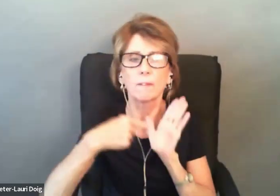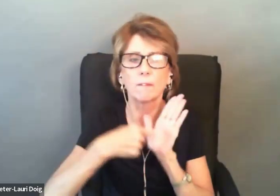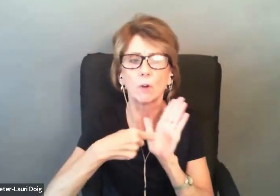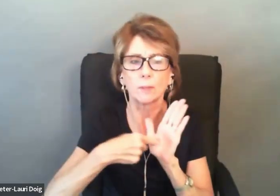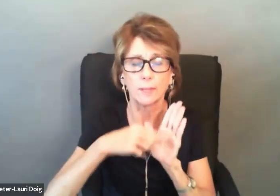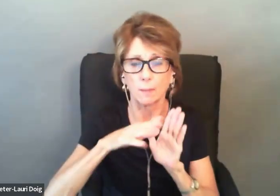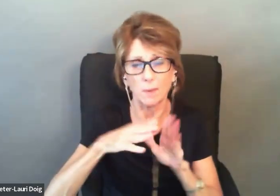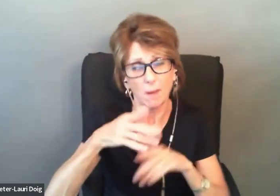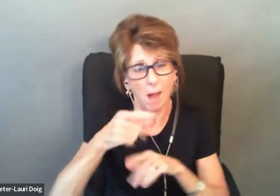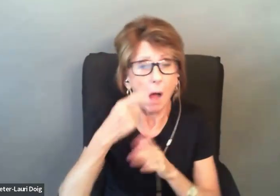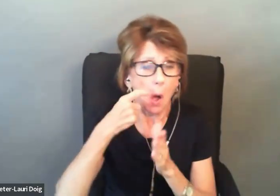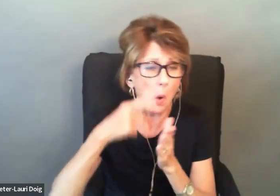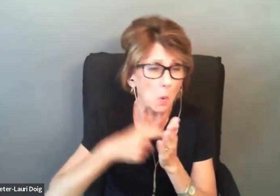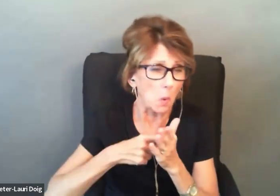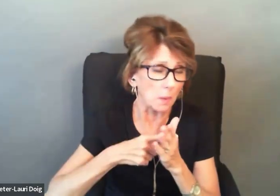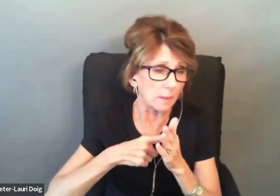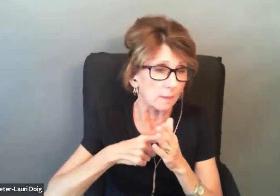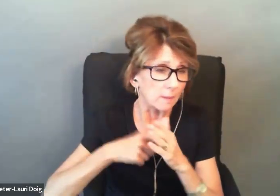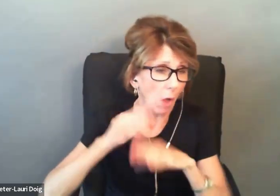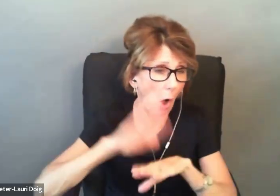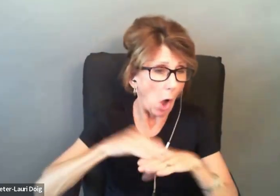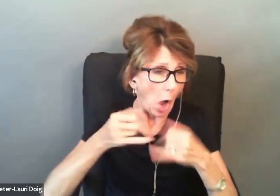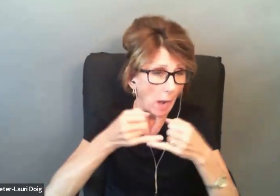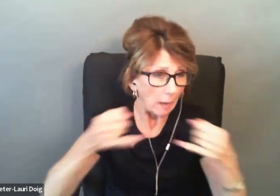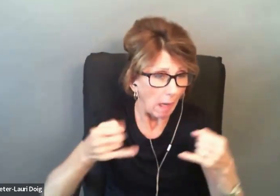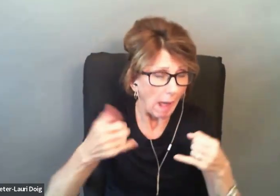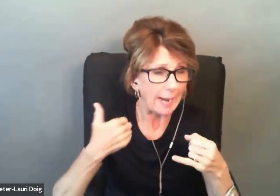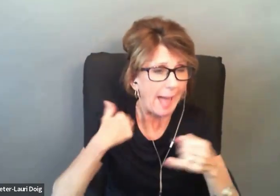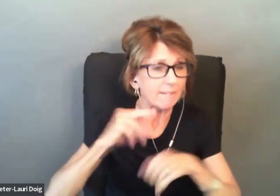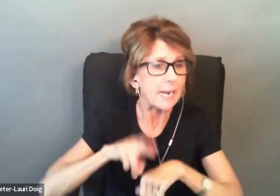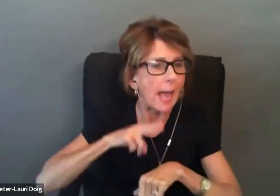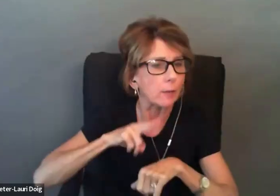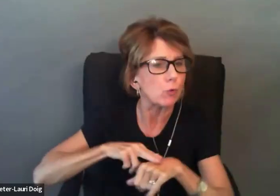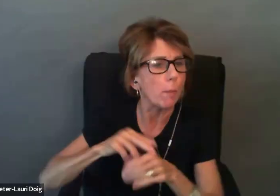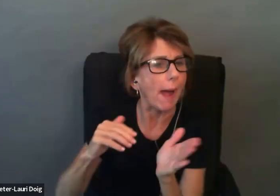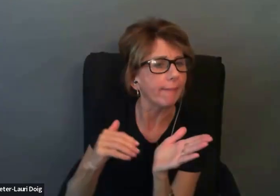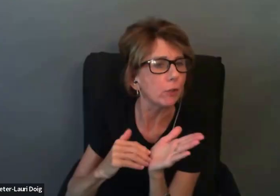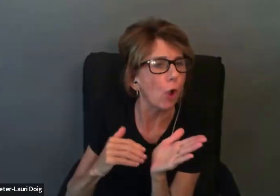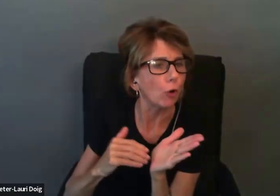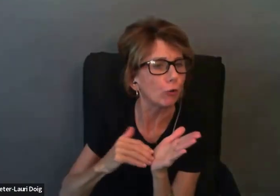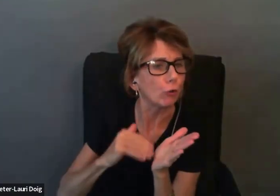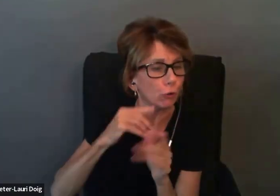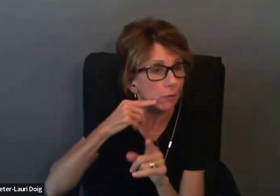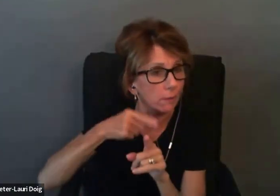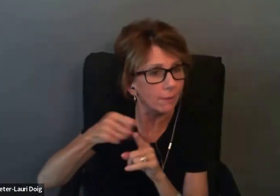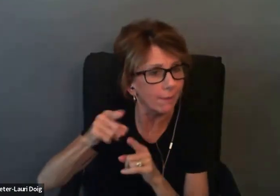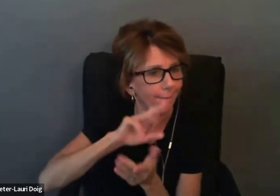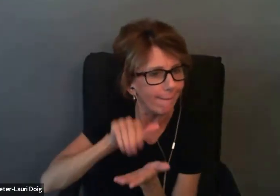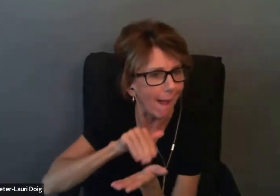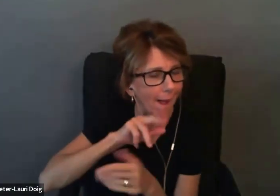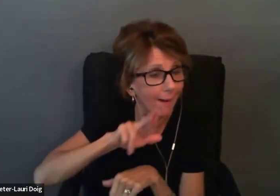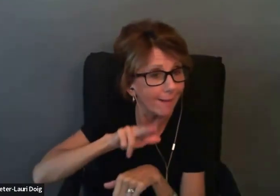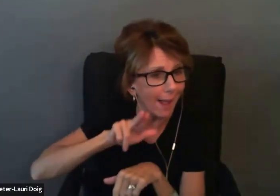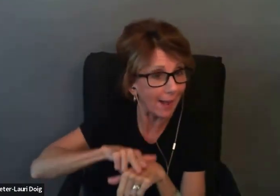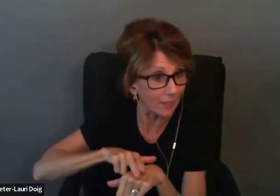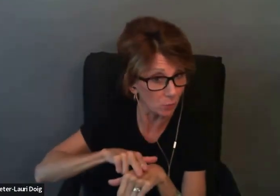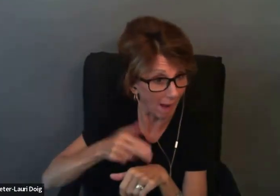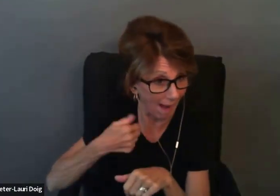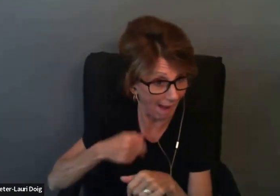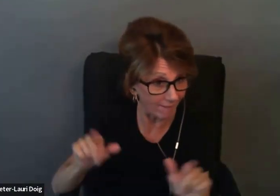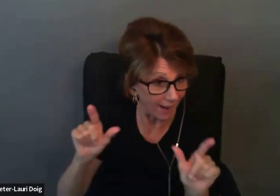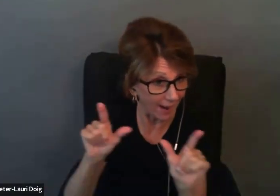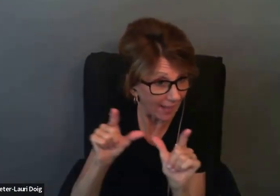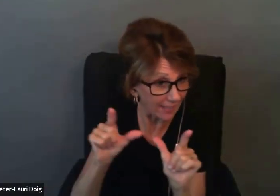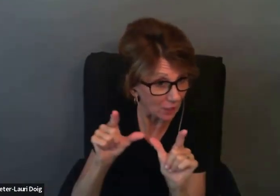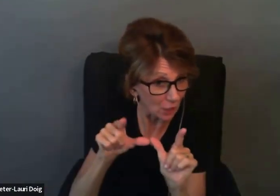naturopaths. Are they regulated? I don't know. I have seen case law challenging